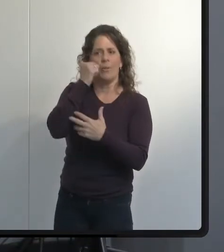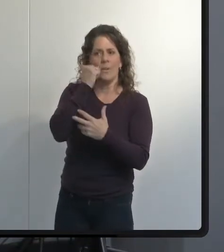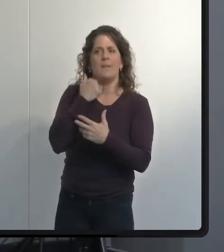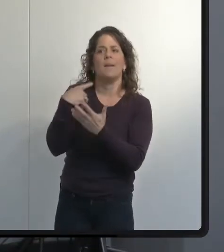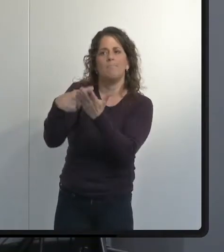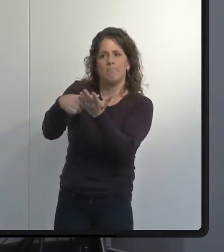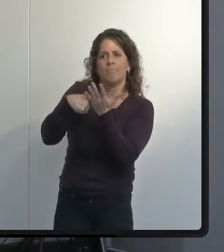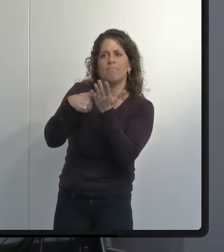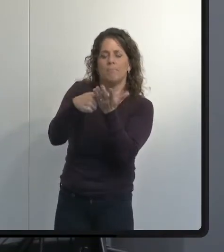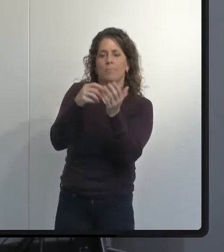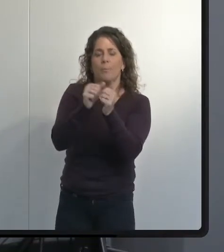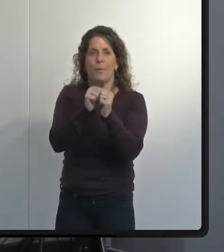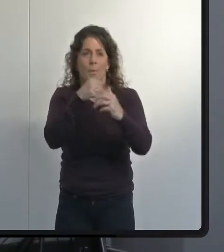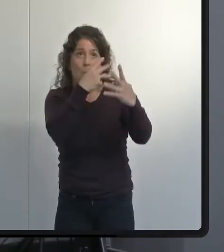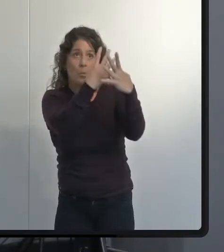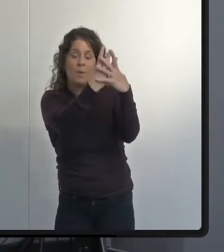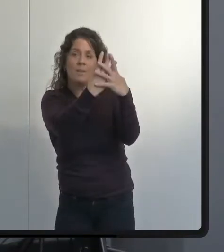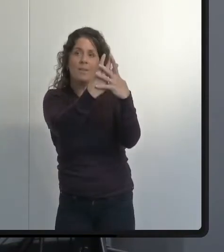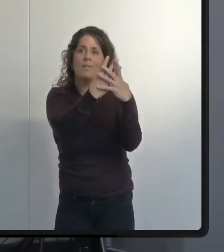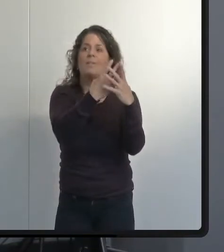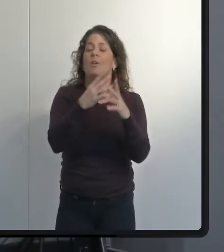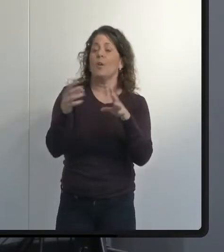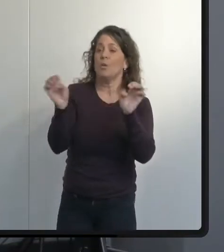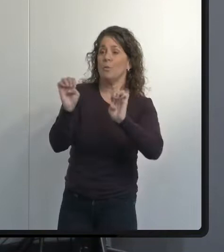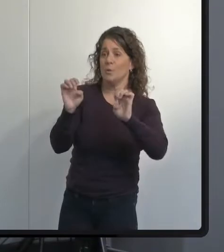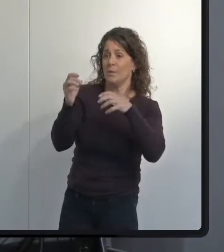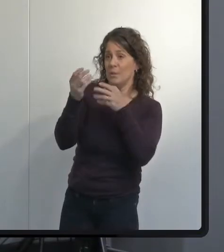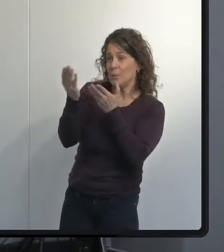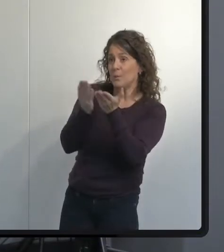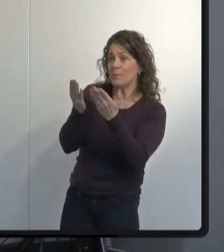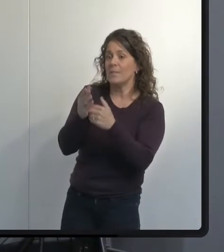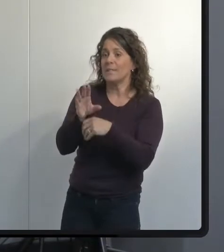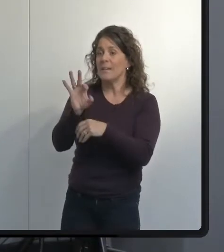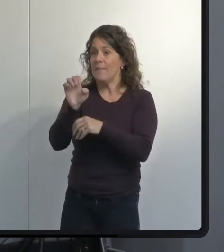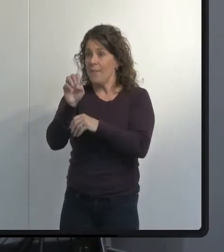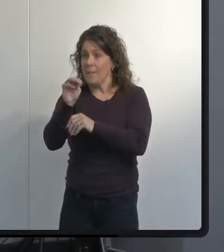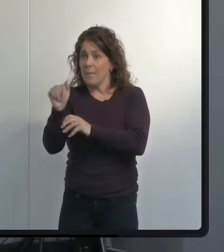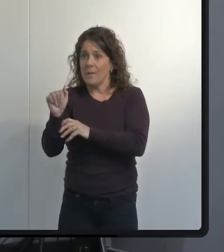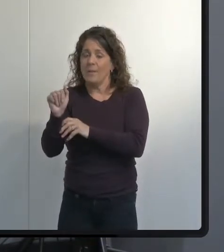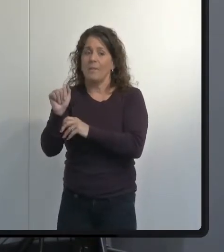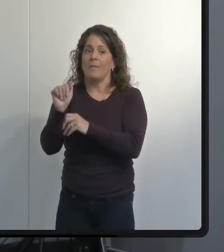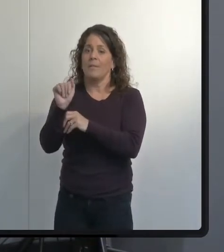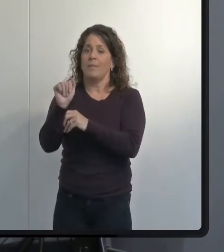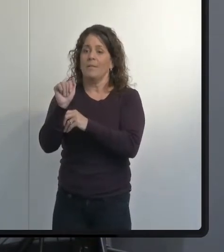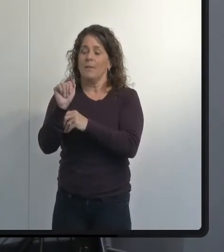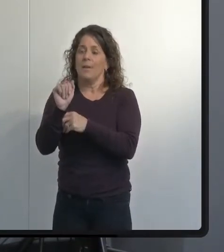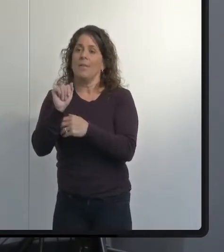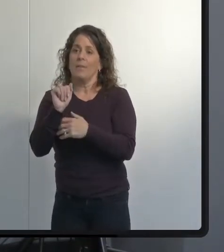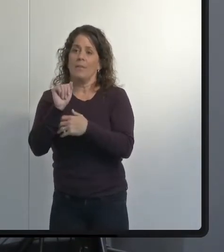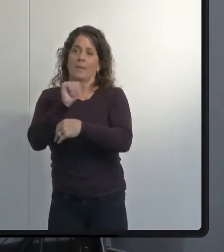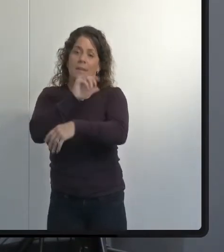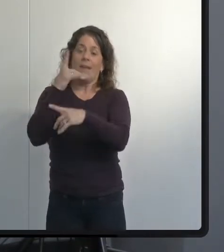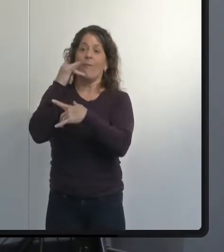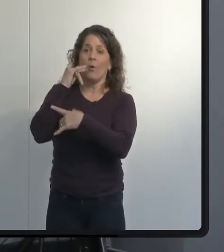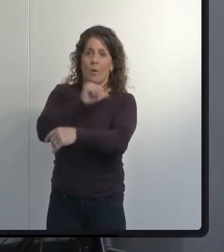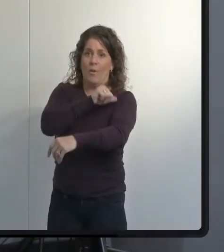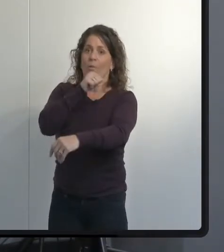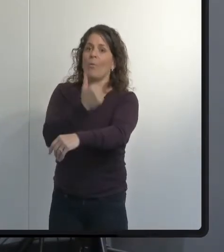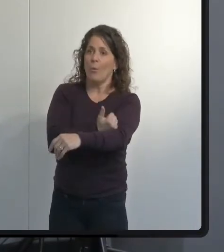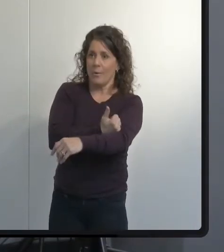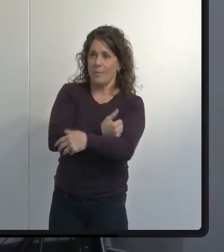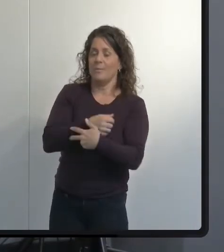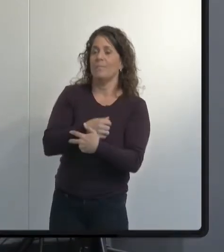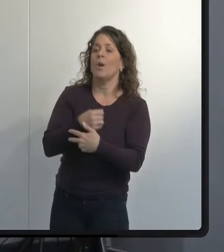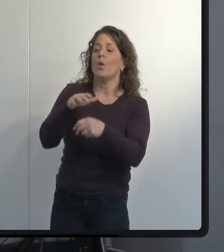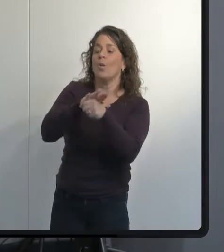Prisons, the California Office of Emergency Services, FEMA, the California EMS Authority, the hospitals,